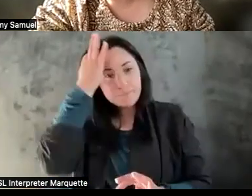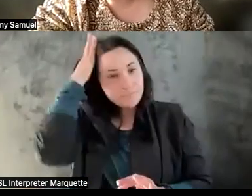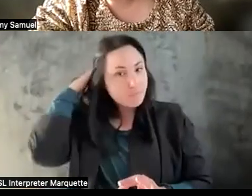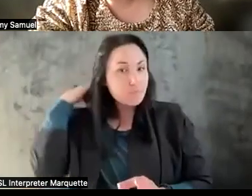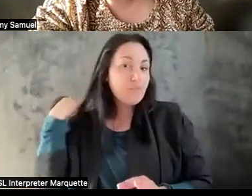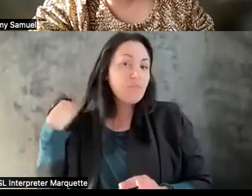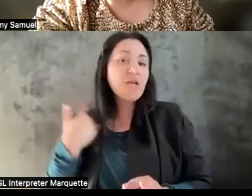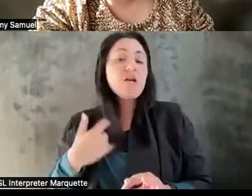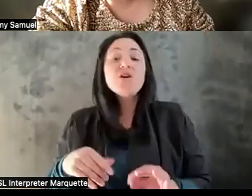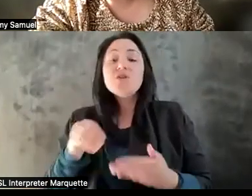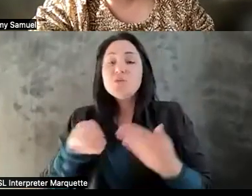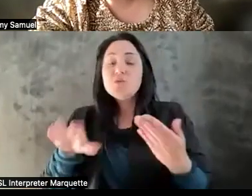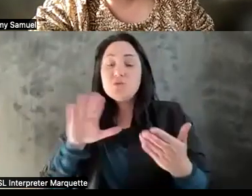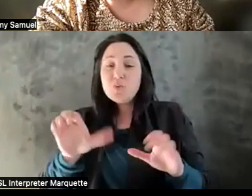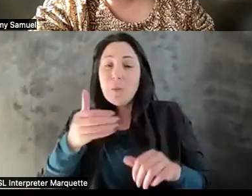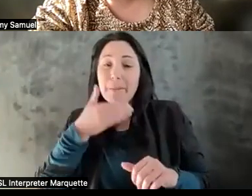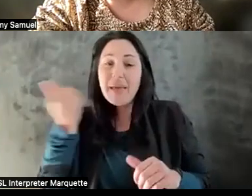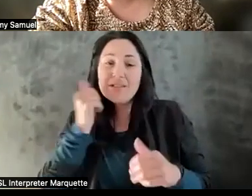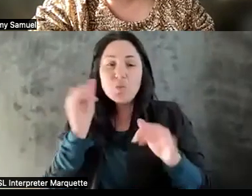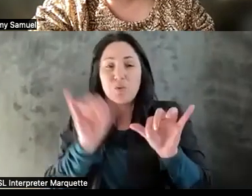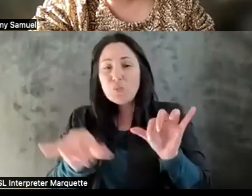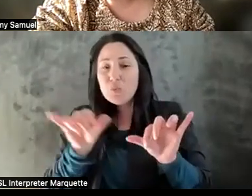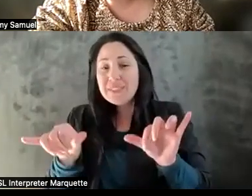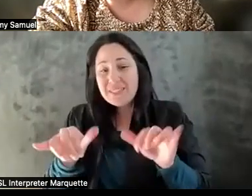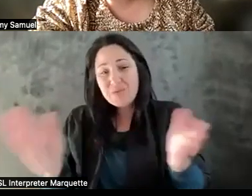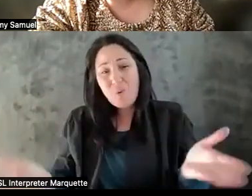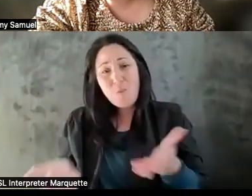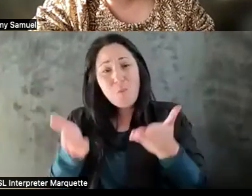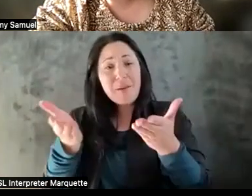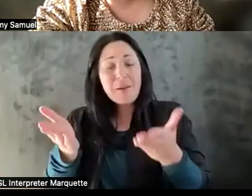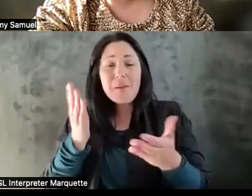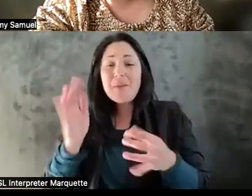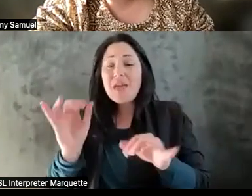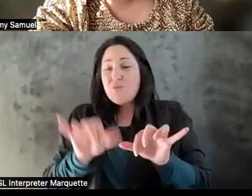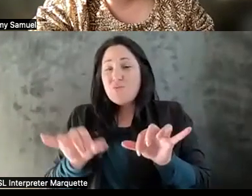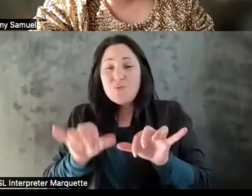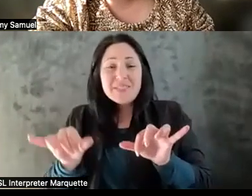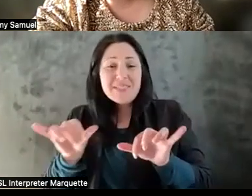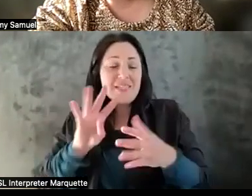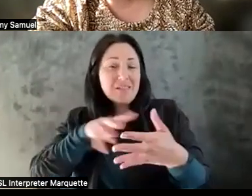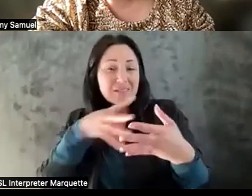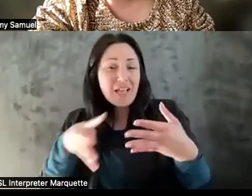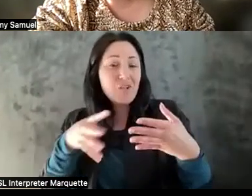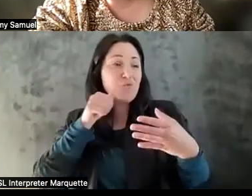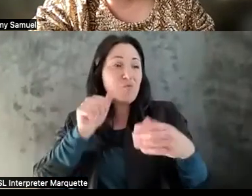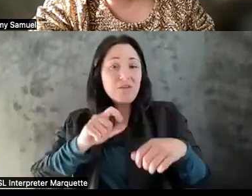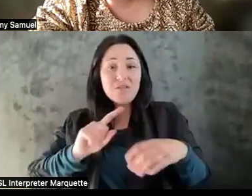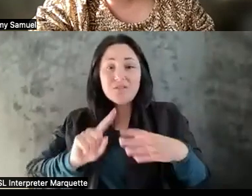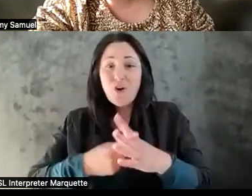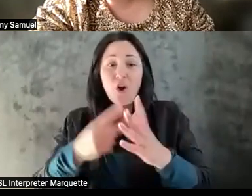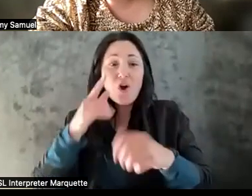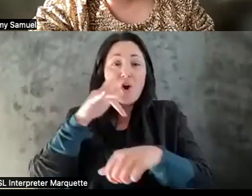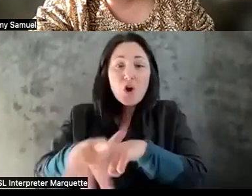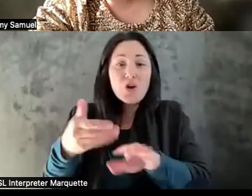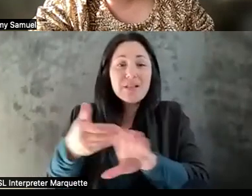best with these routines. So I recommend getting those routines early, start practicing getting up early,